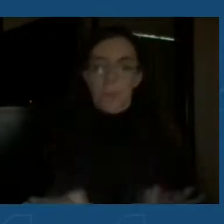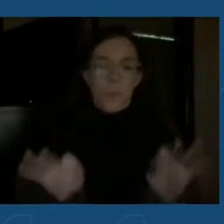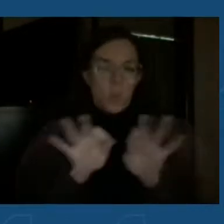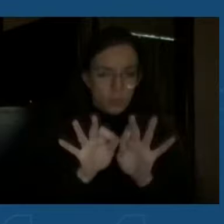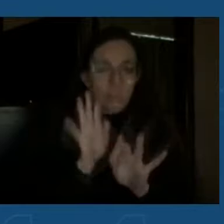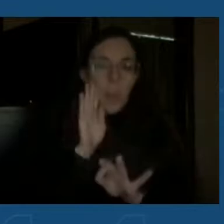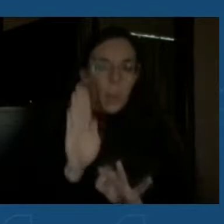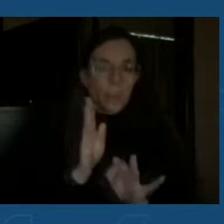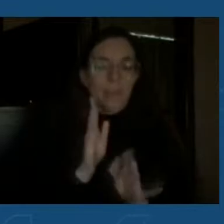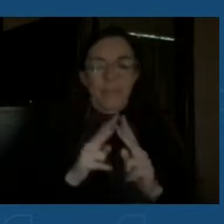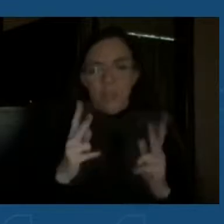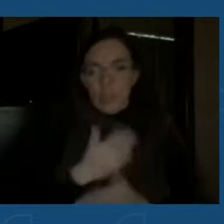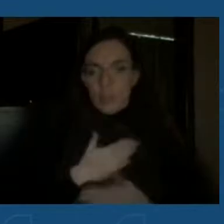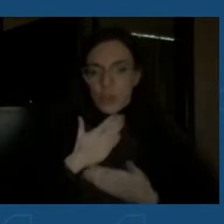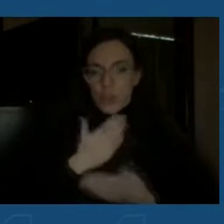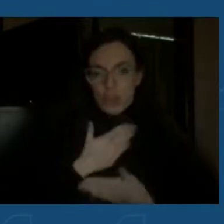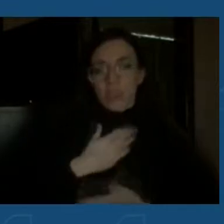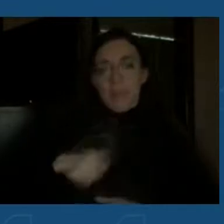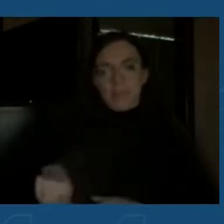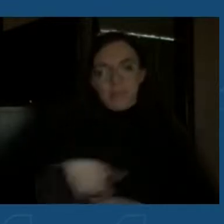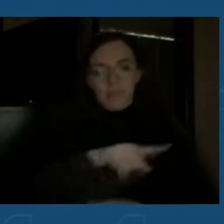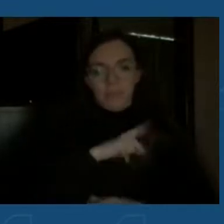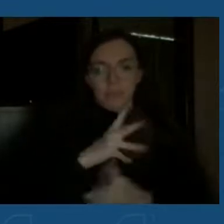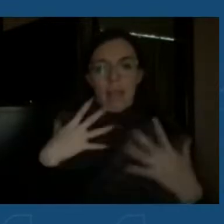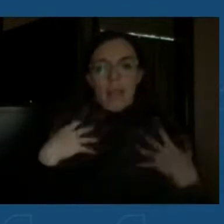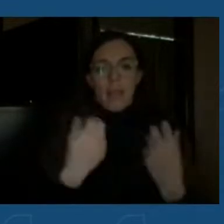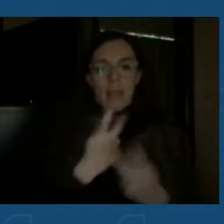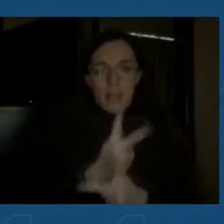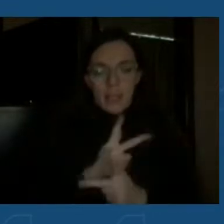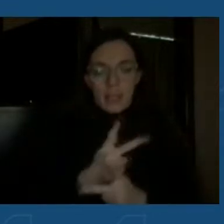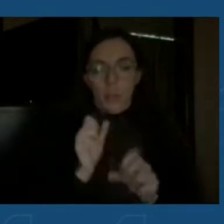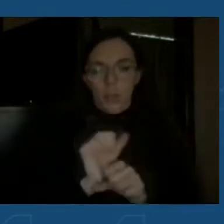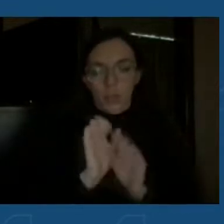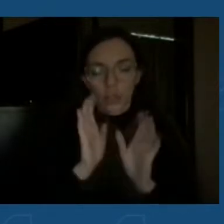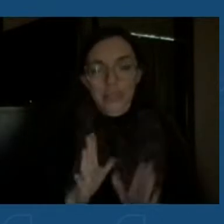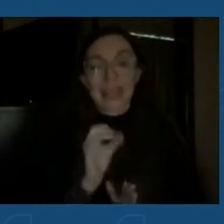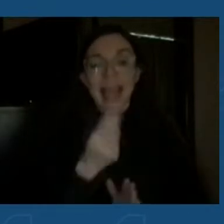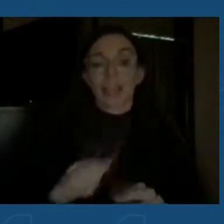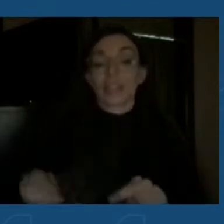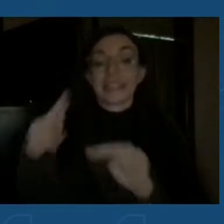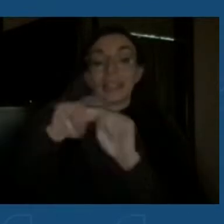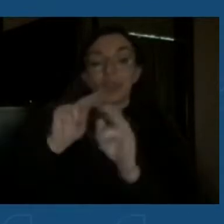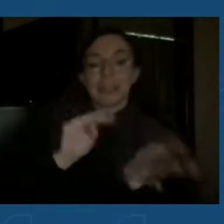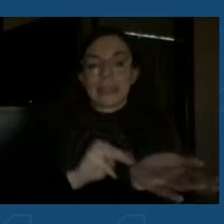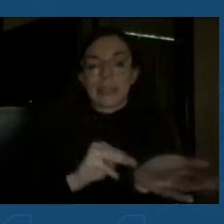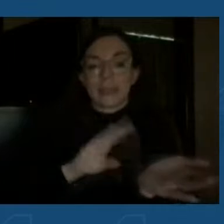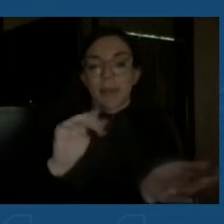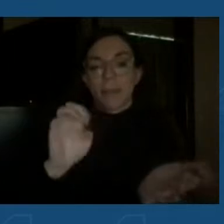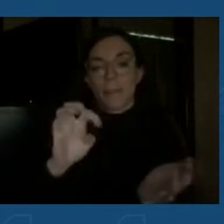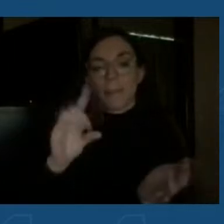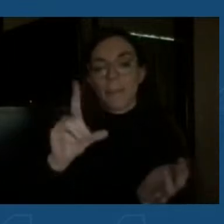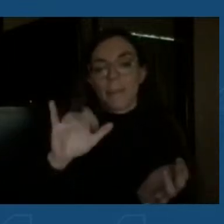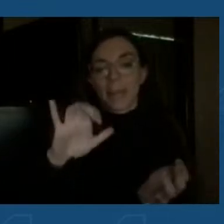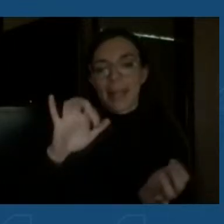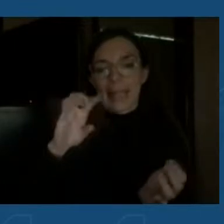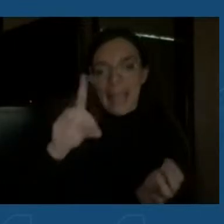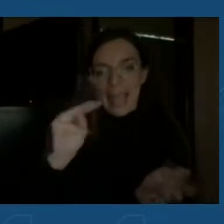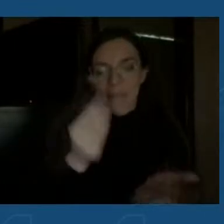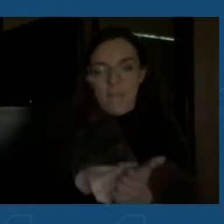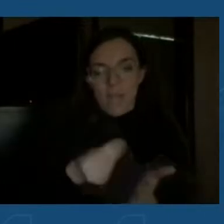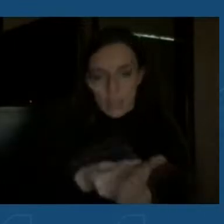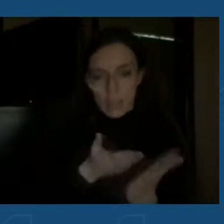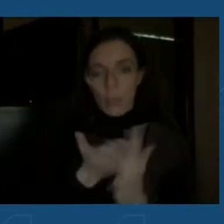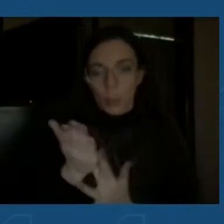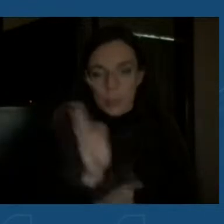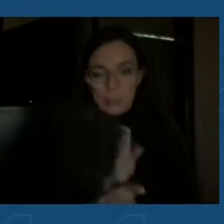appreciated. I also understand there's an increase in Medicaid funding through this budget, and I think that's very important for our community.